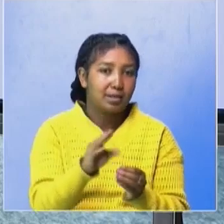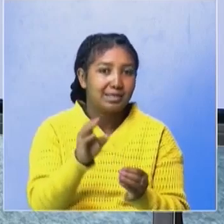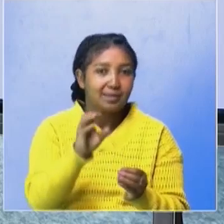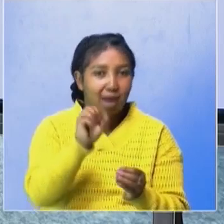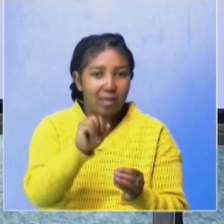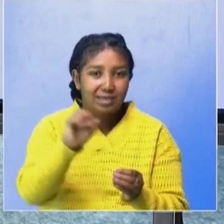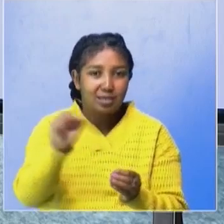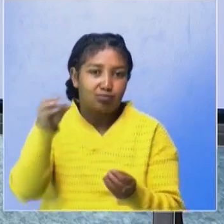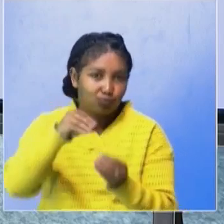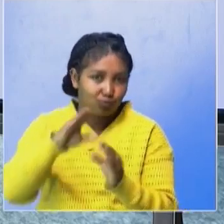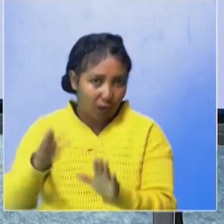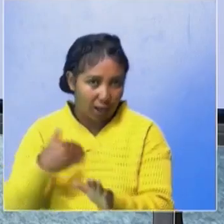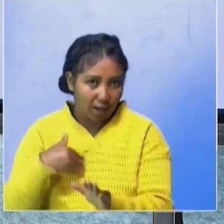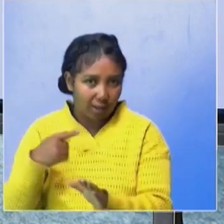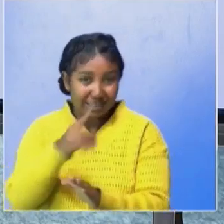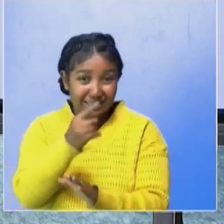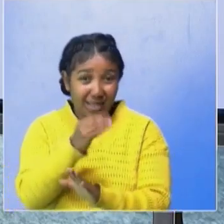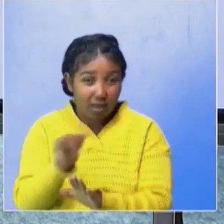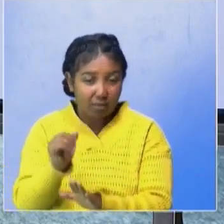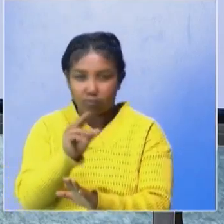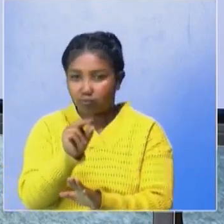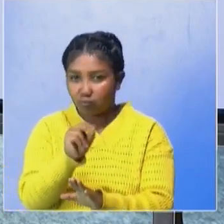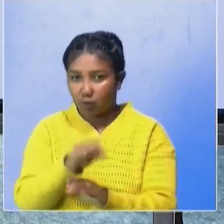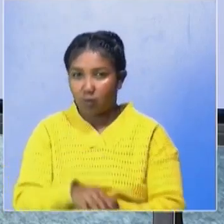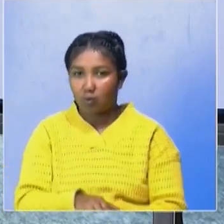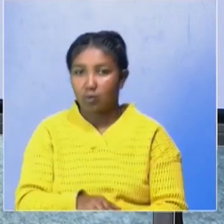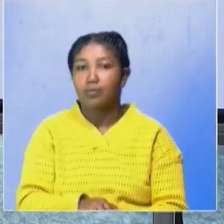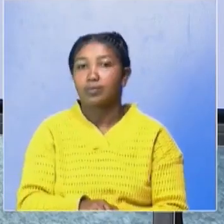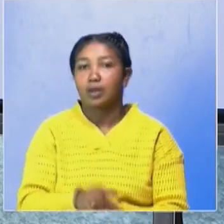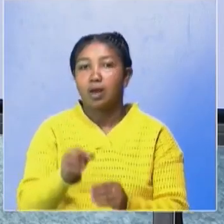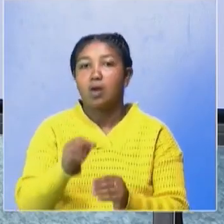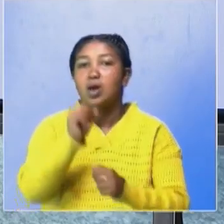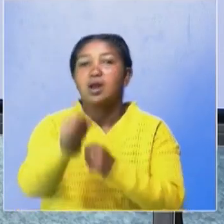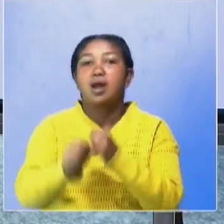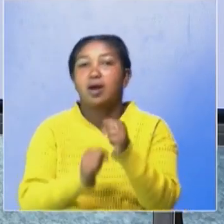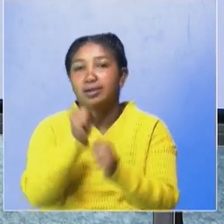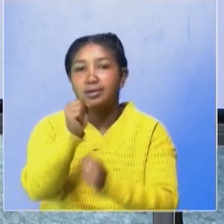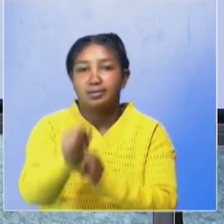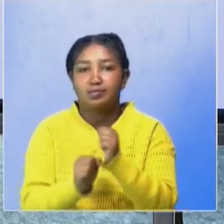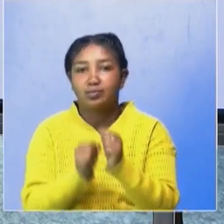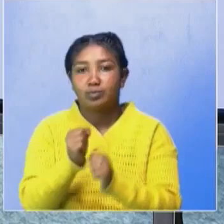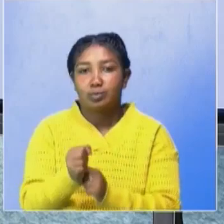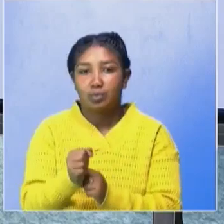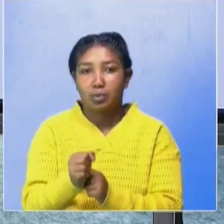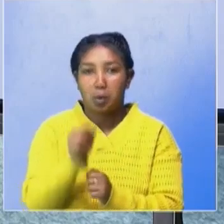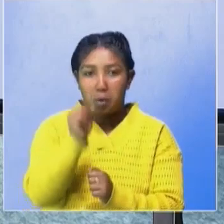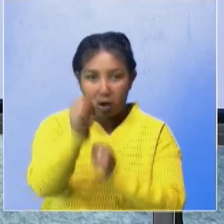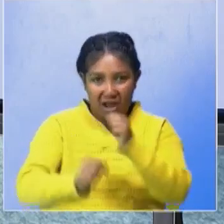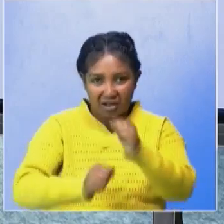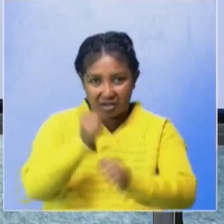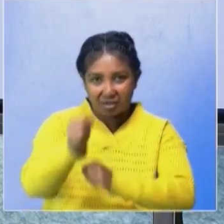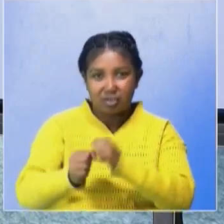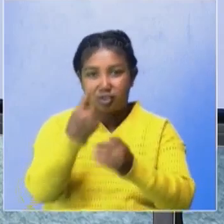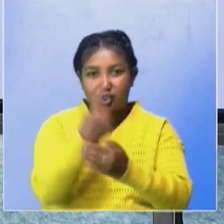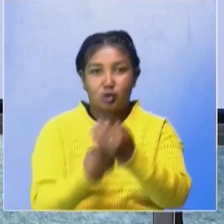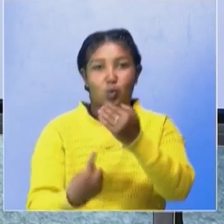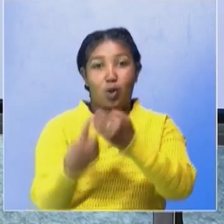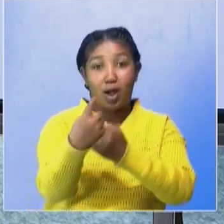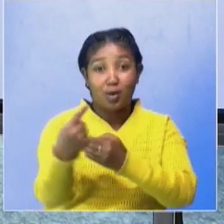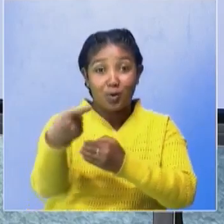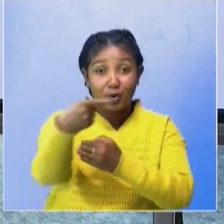So when we come to here, let us mention run, and we can use one of singular